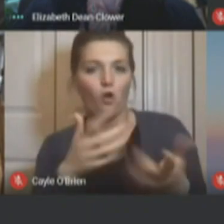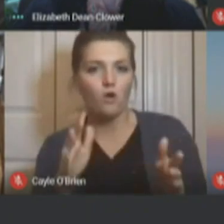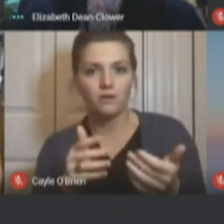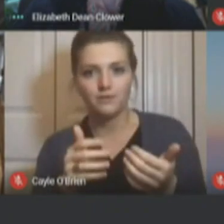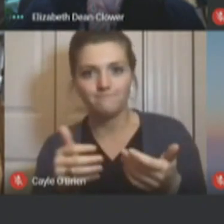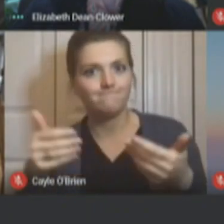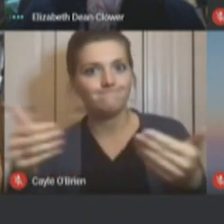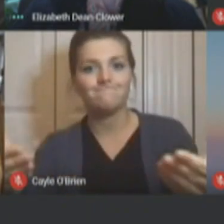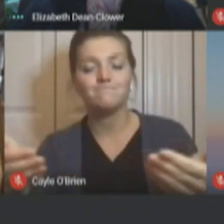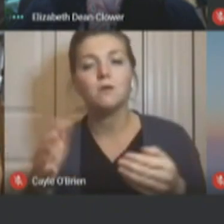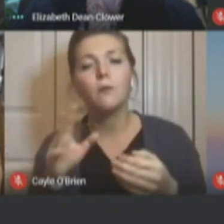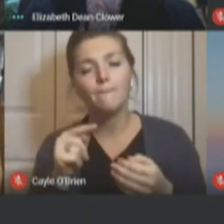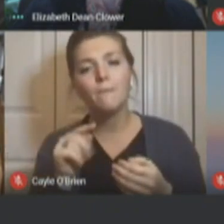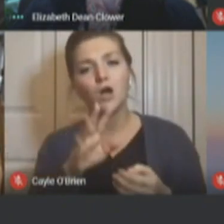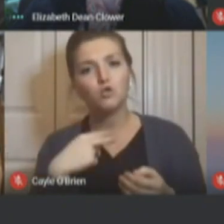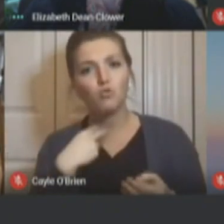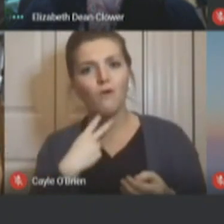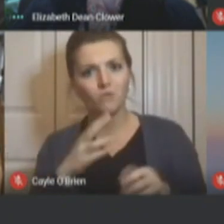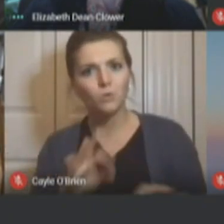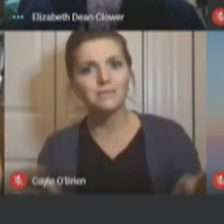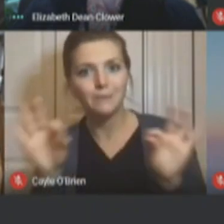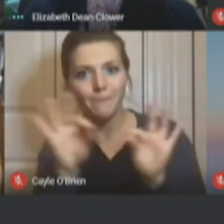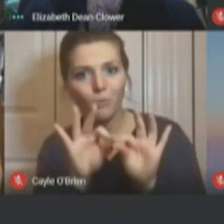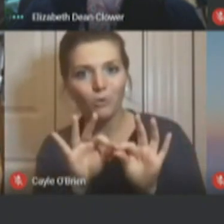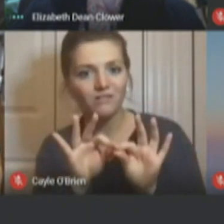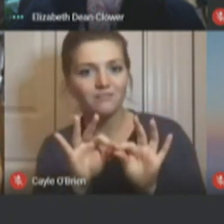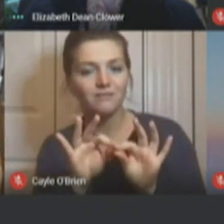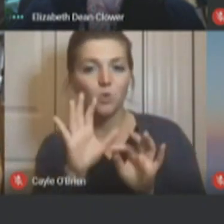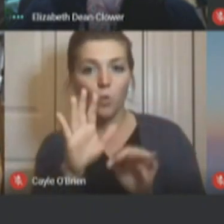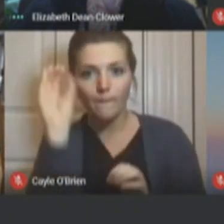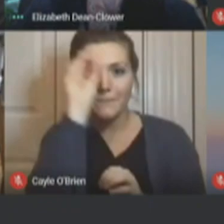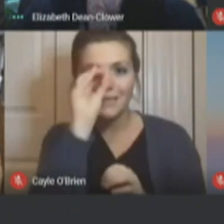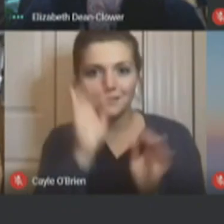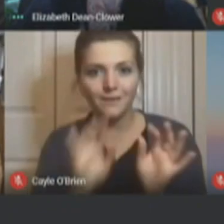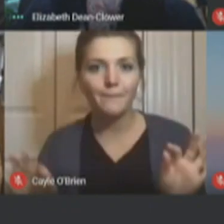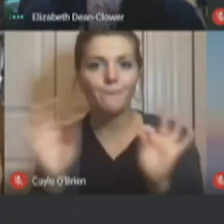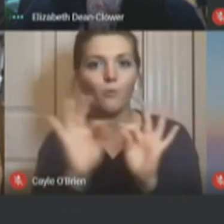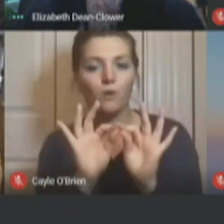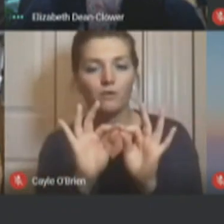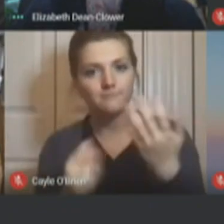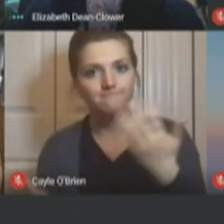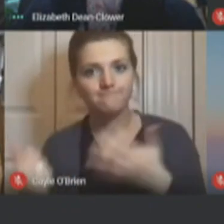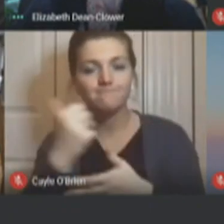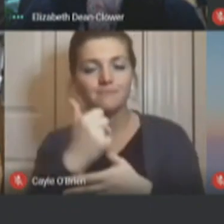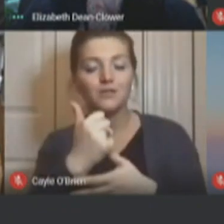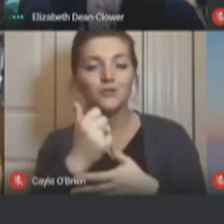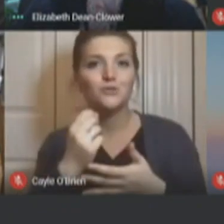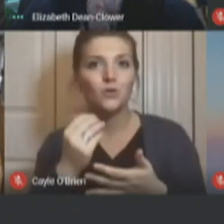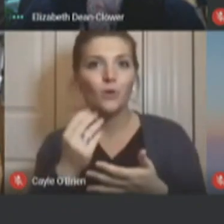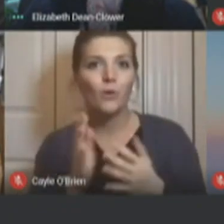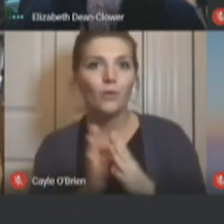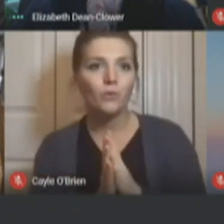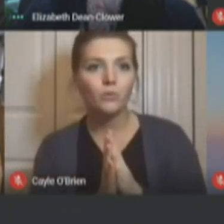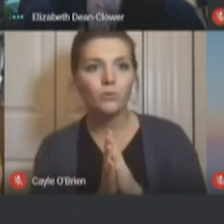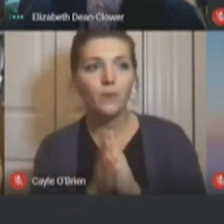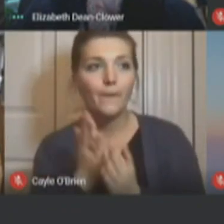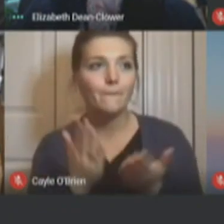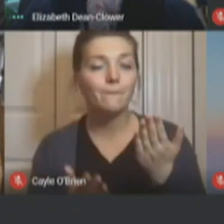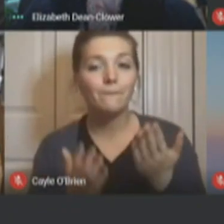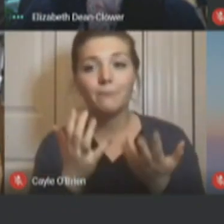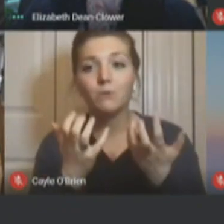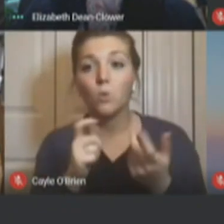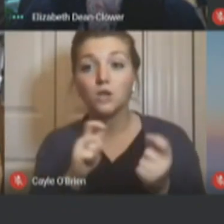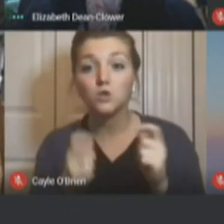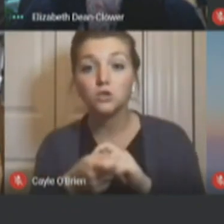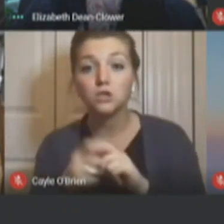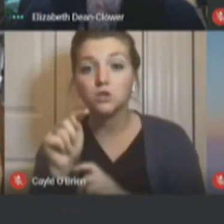your opinion really carries a lot of weight. So to say that, you may want to change the tone a little